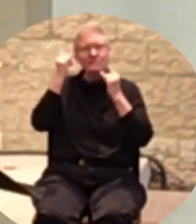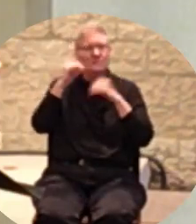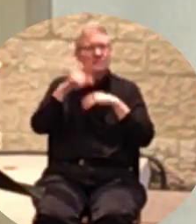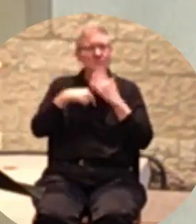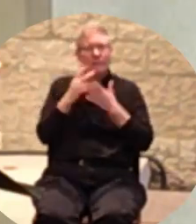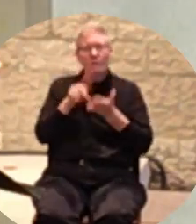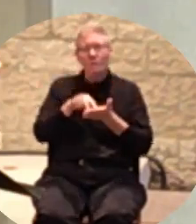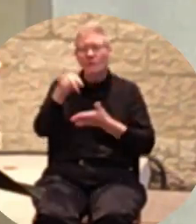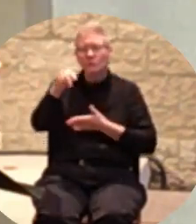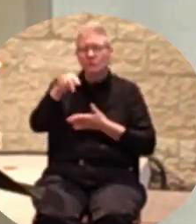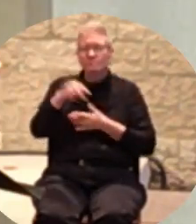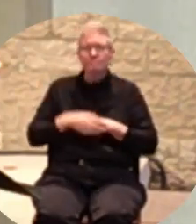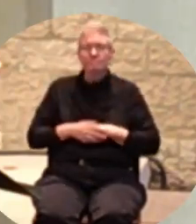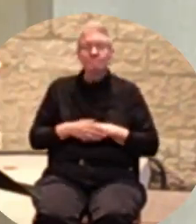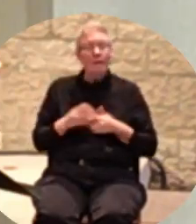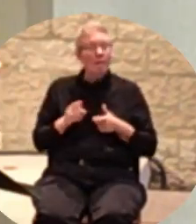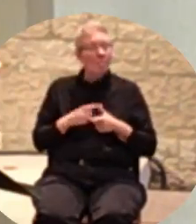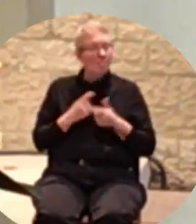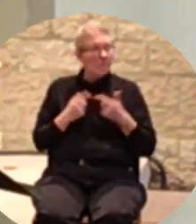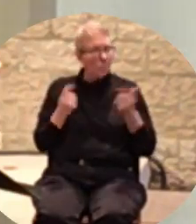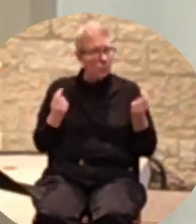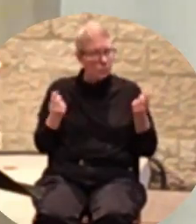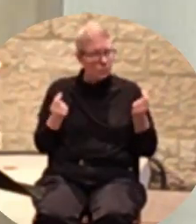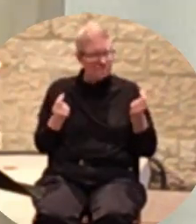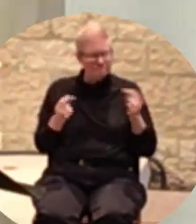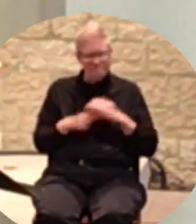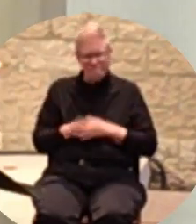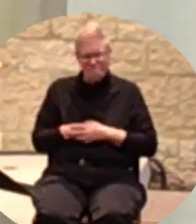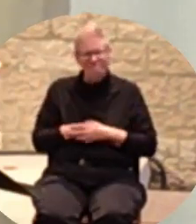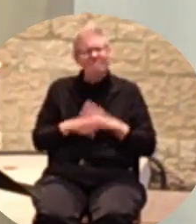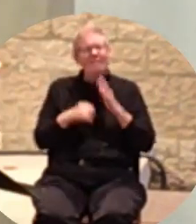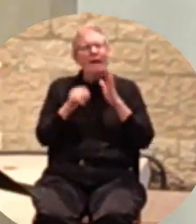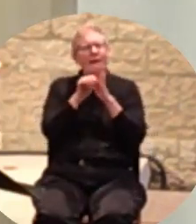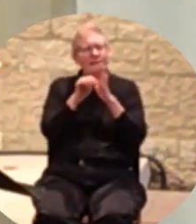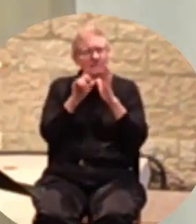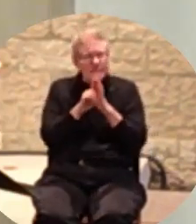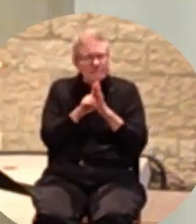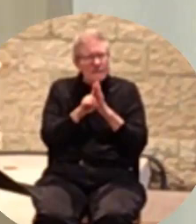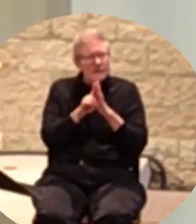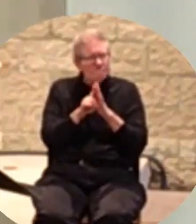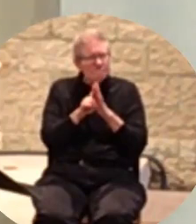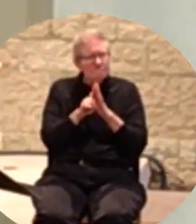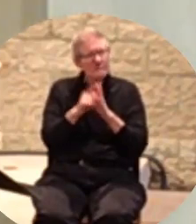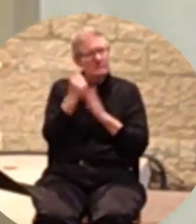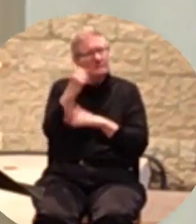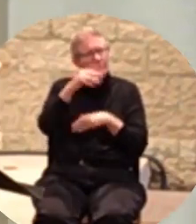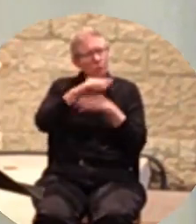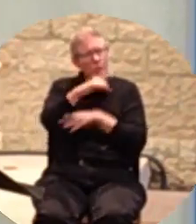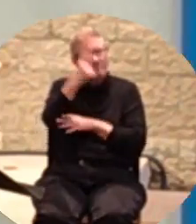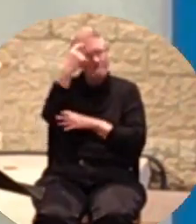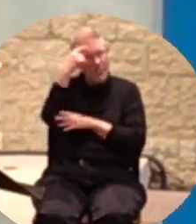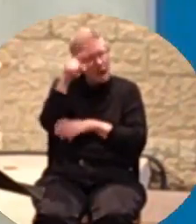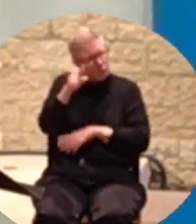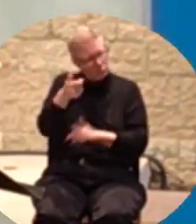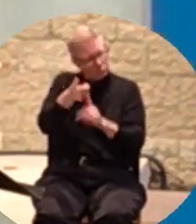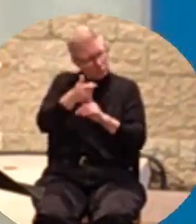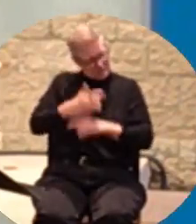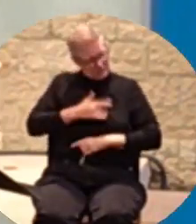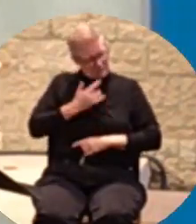something in your life where you have been crucified and that you have overcome